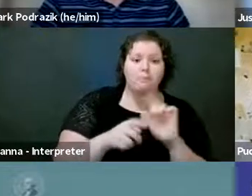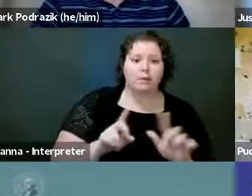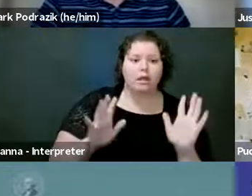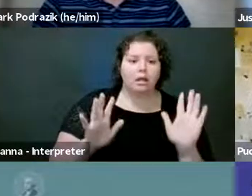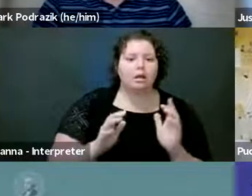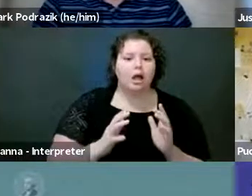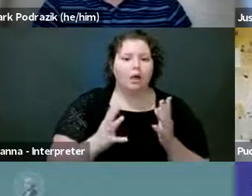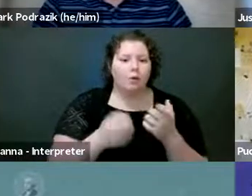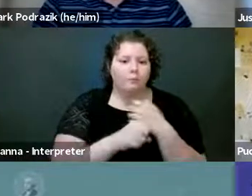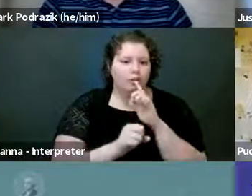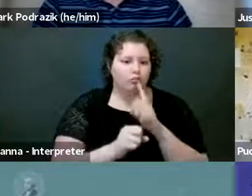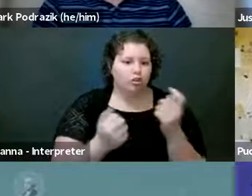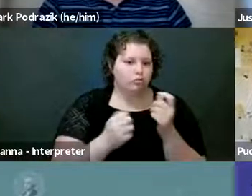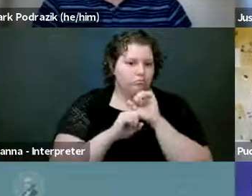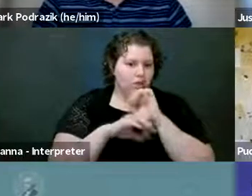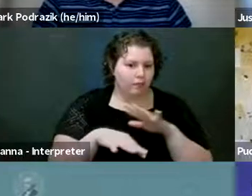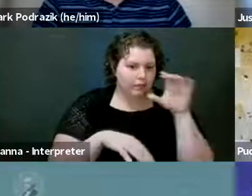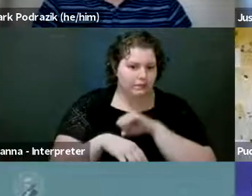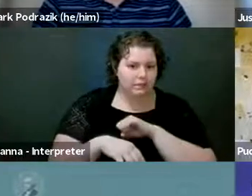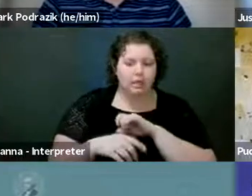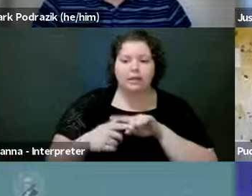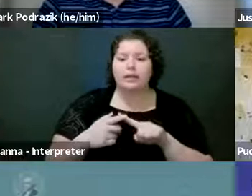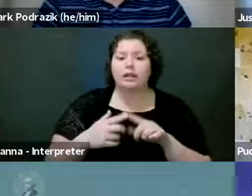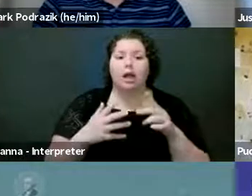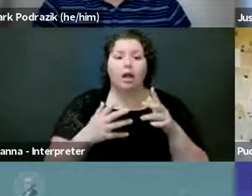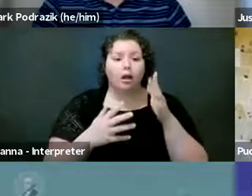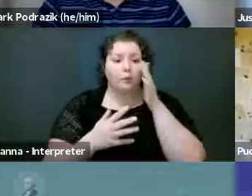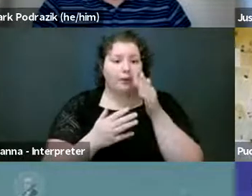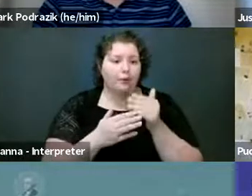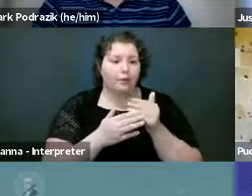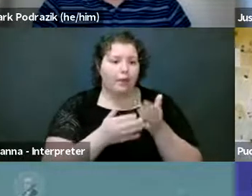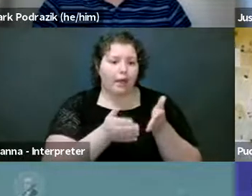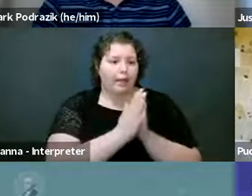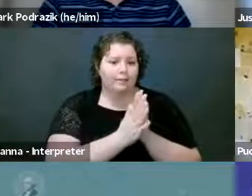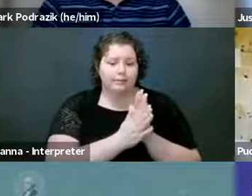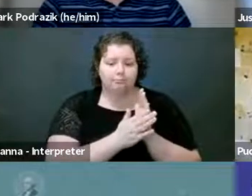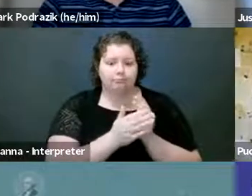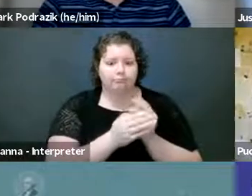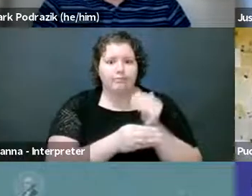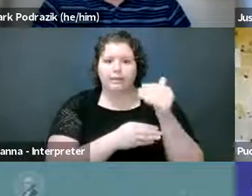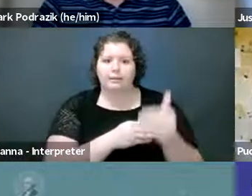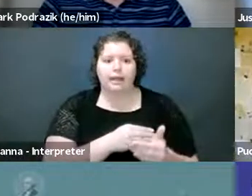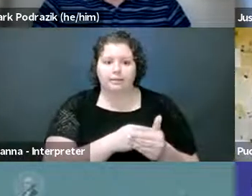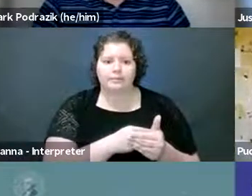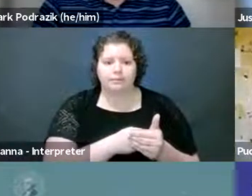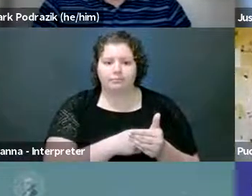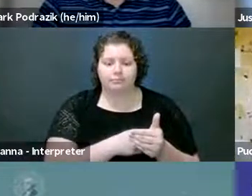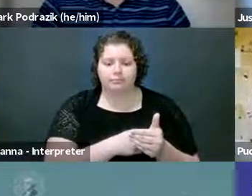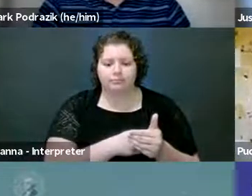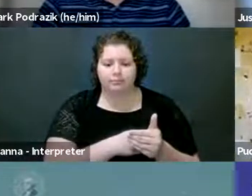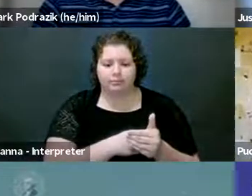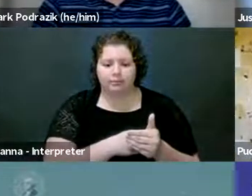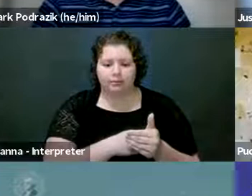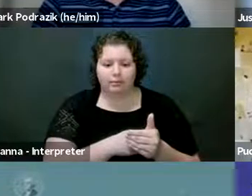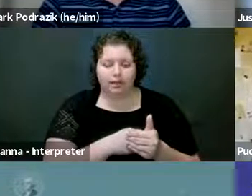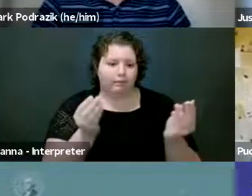to build on what the previous facilitator said. So you can say, we echoed a lot of what was heard in Liz's room, and here's what else we talked